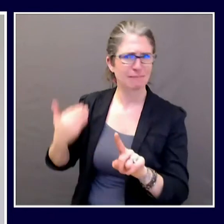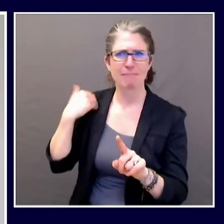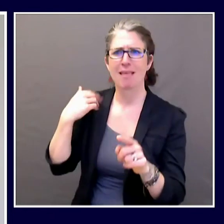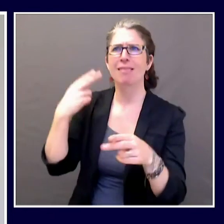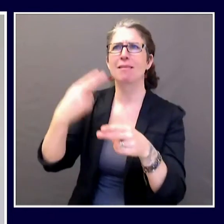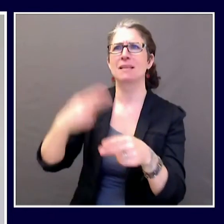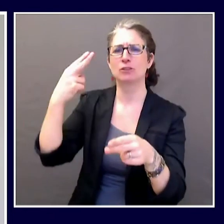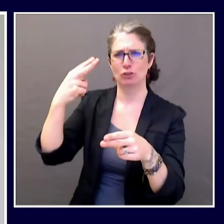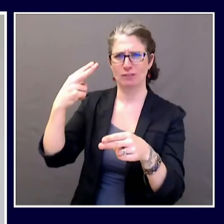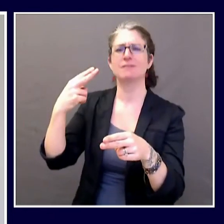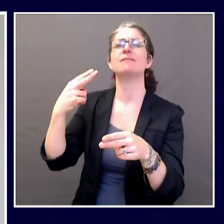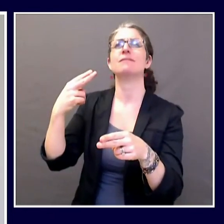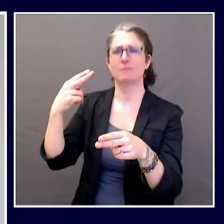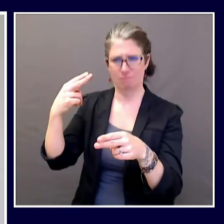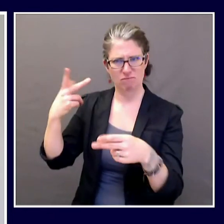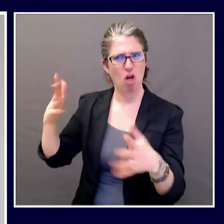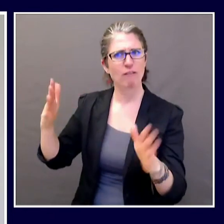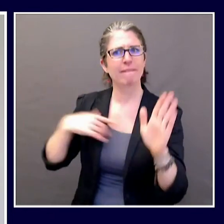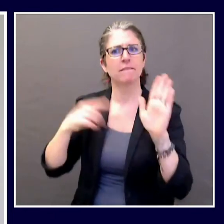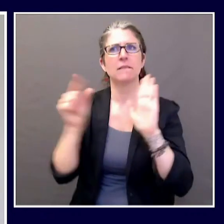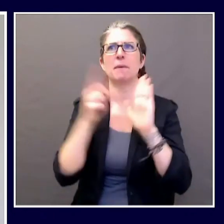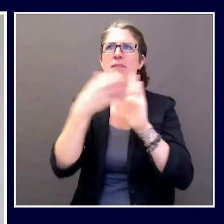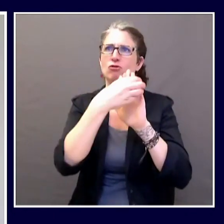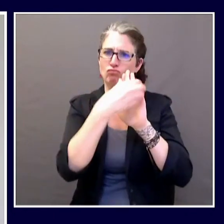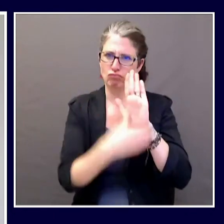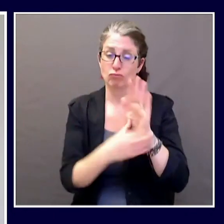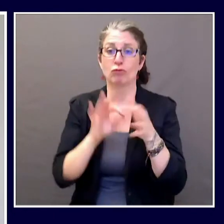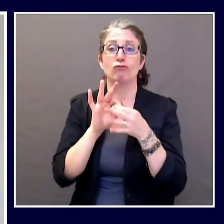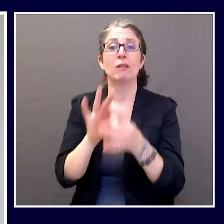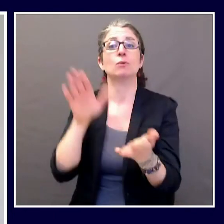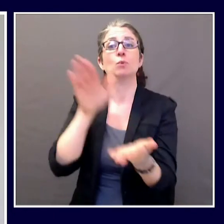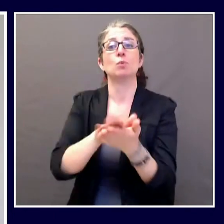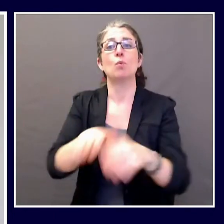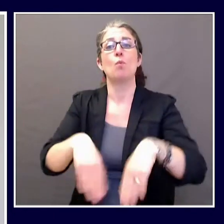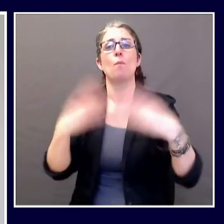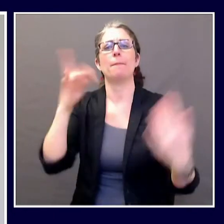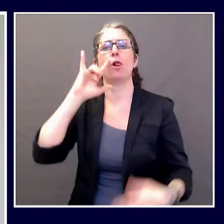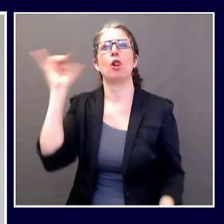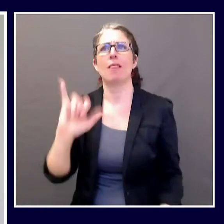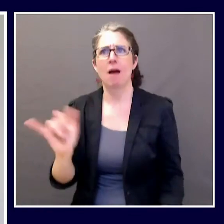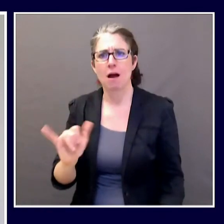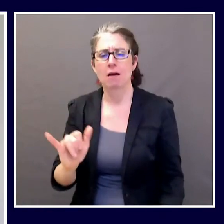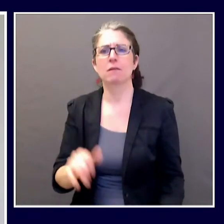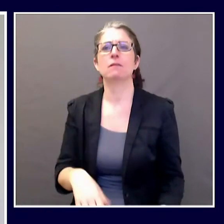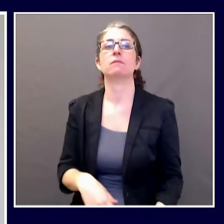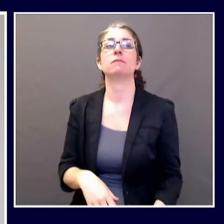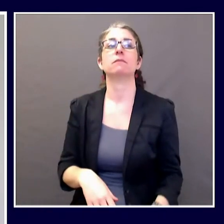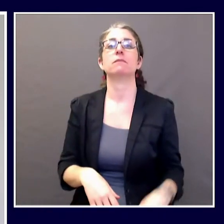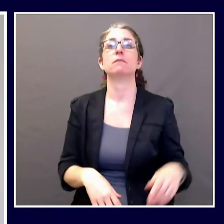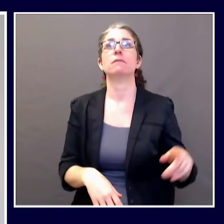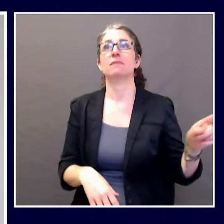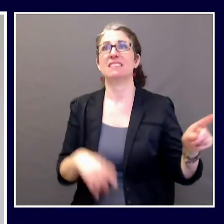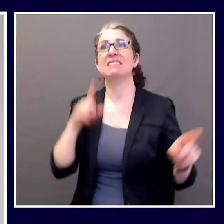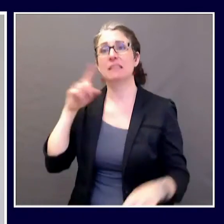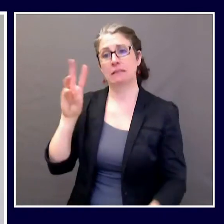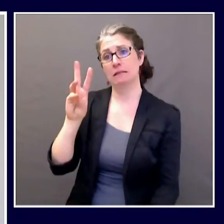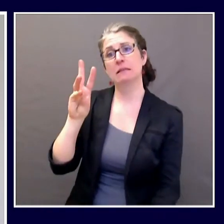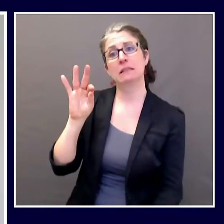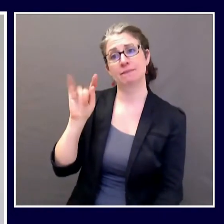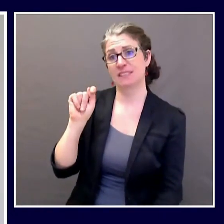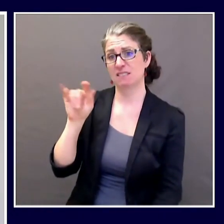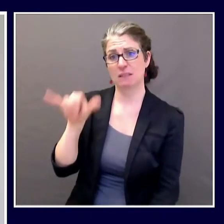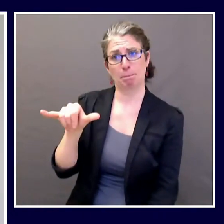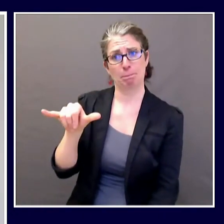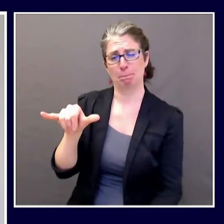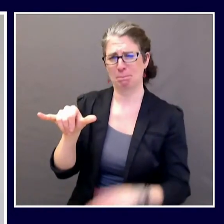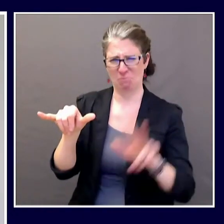school opening or reopening, and they recommended 6 feet of distance. Ever since last summer or last